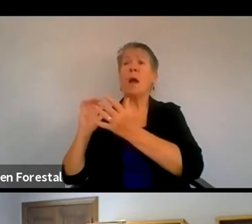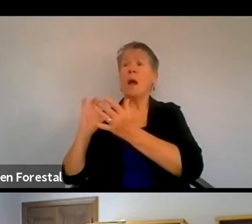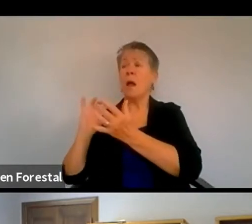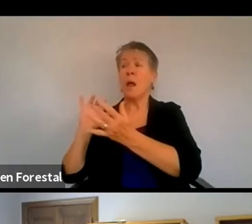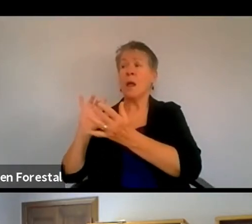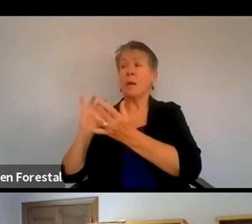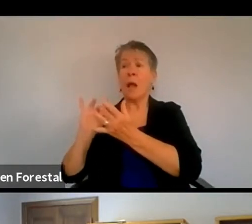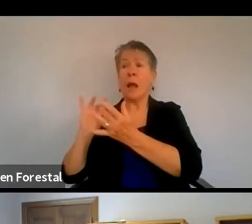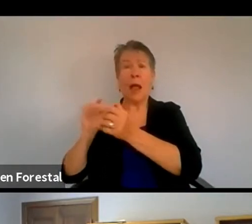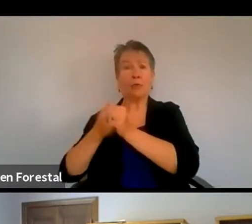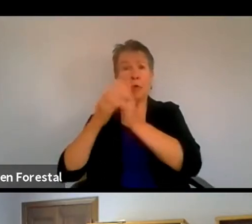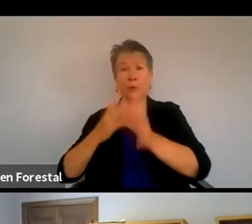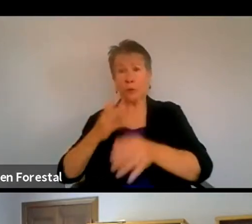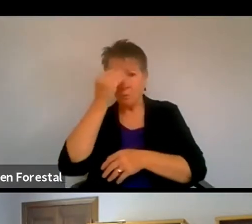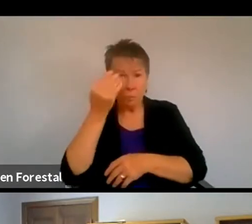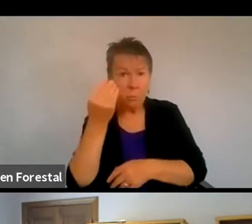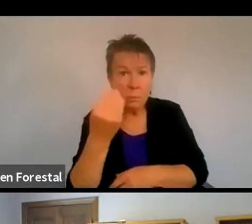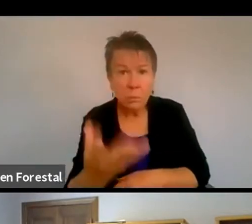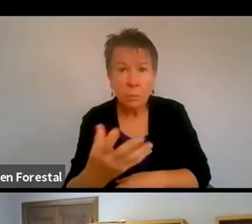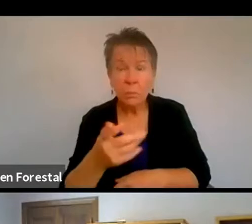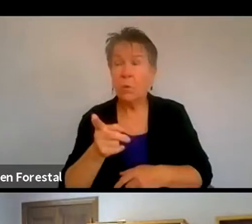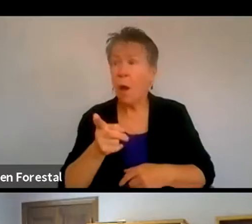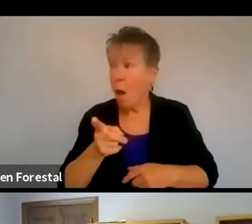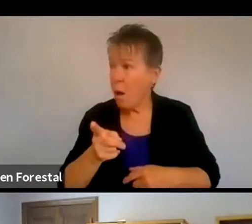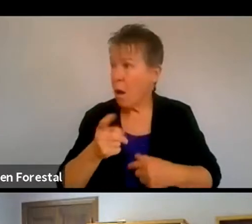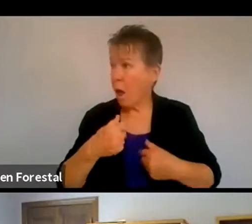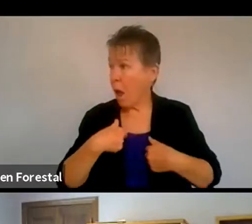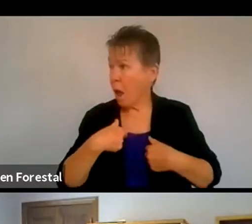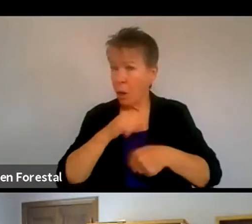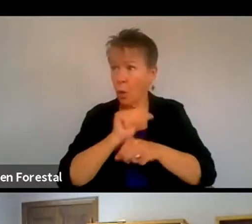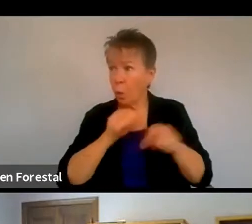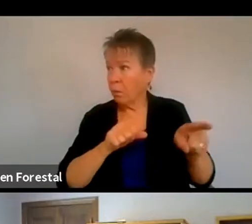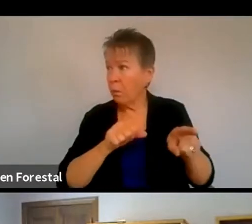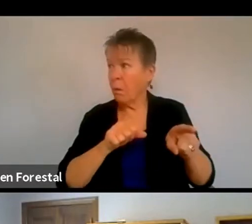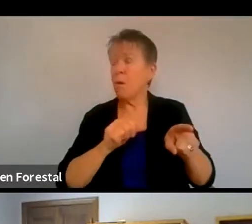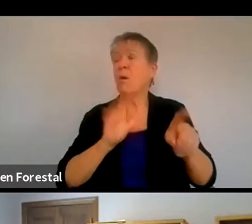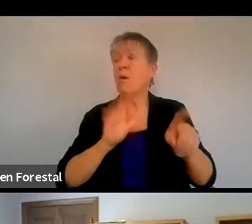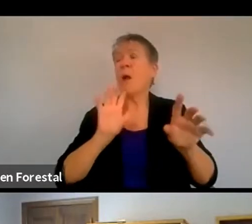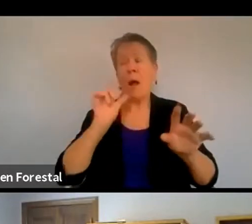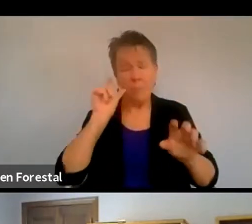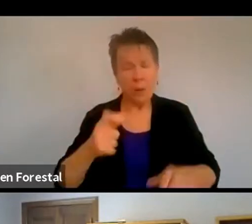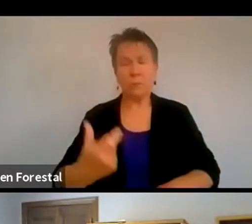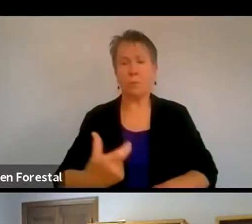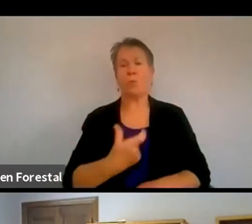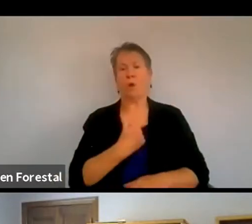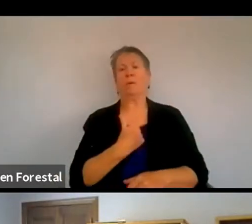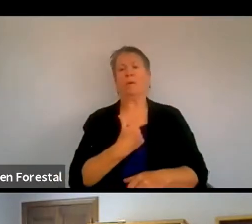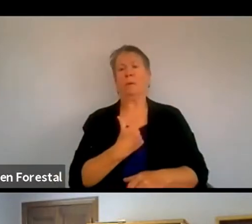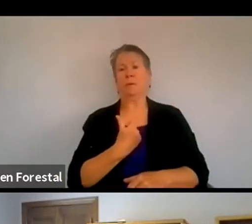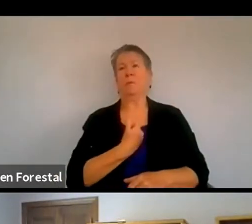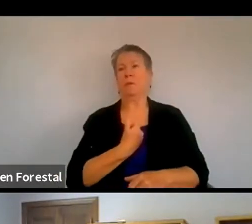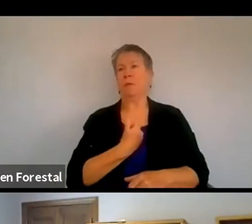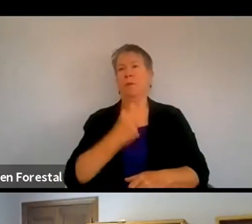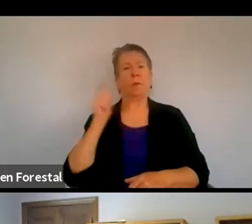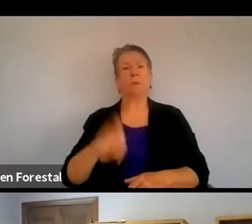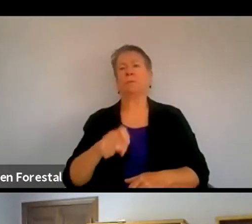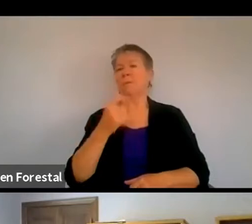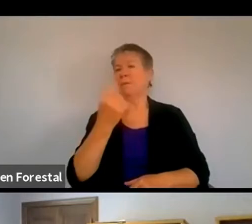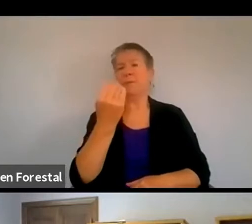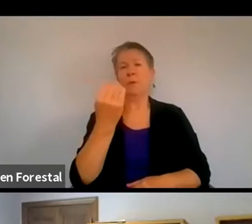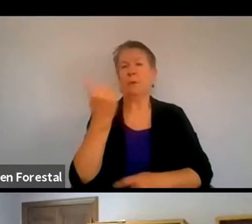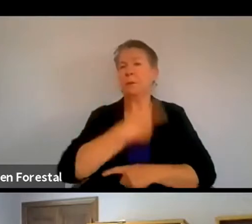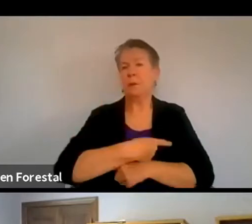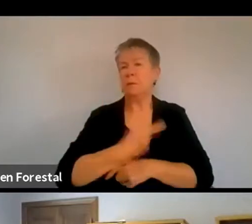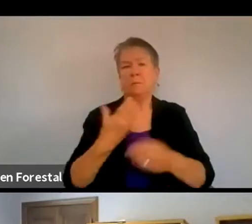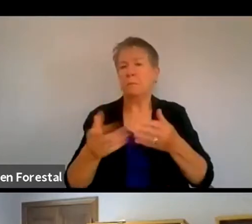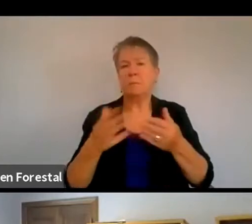exception. As I think I mentioned this, our entire front office is working from home within that group, and I don't have a specific number for